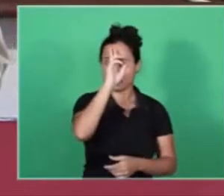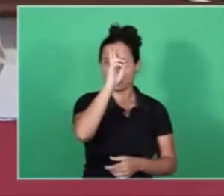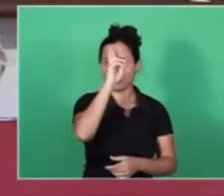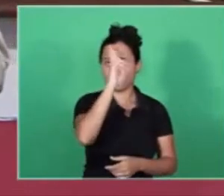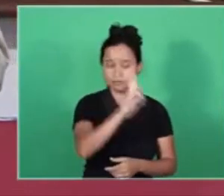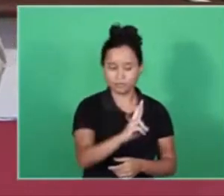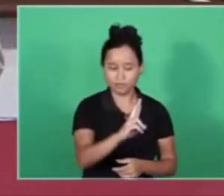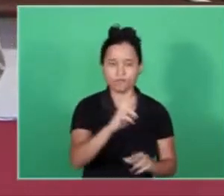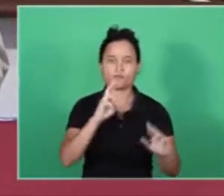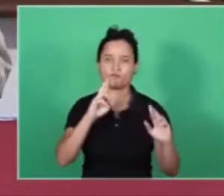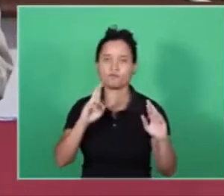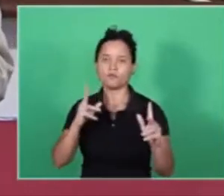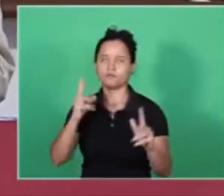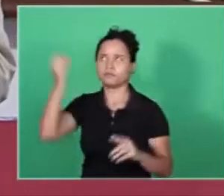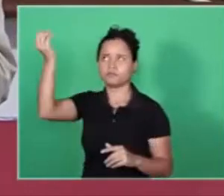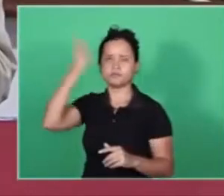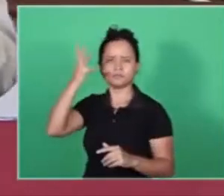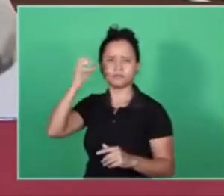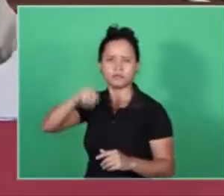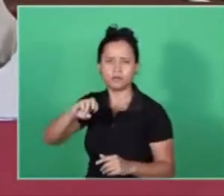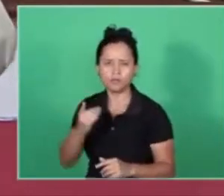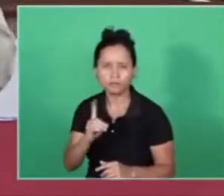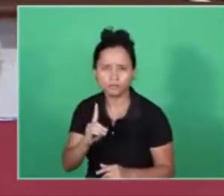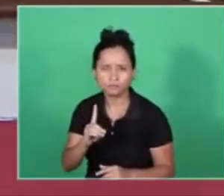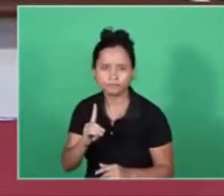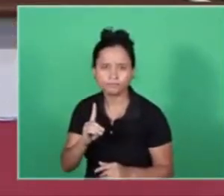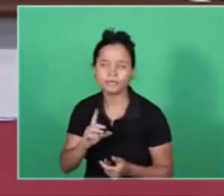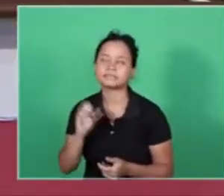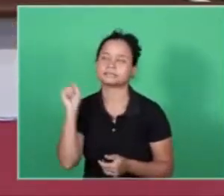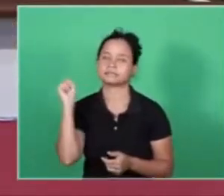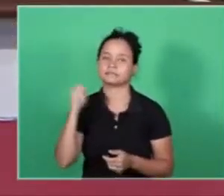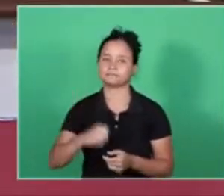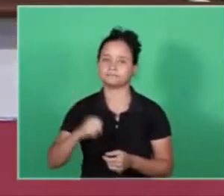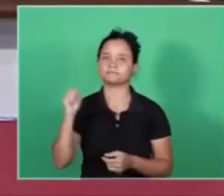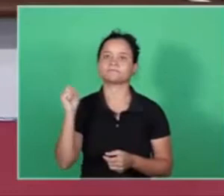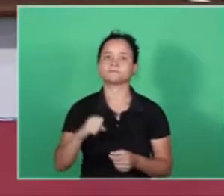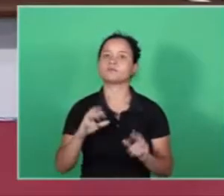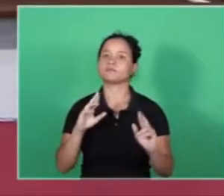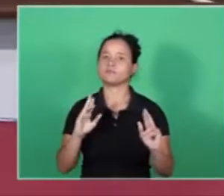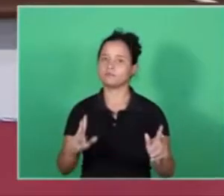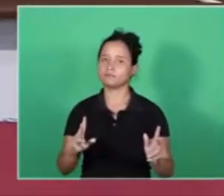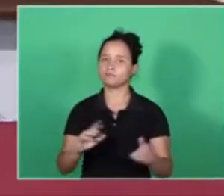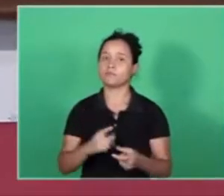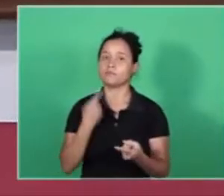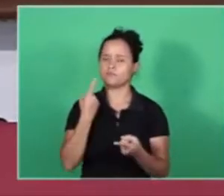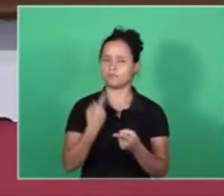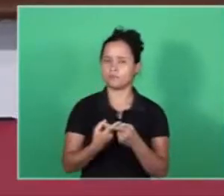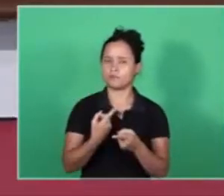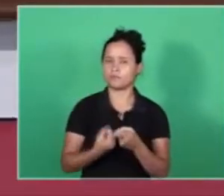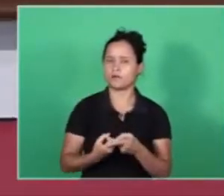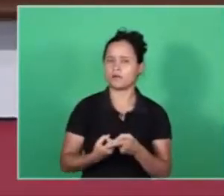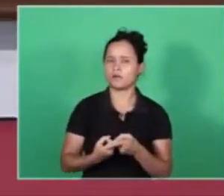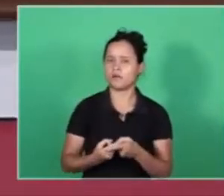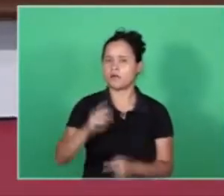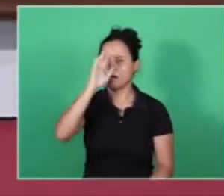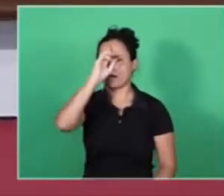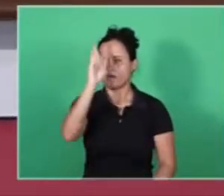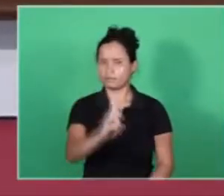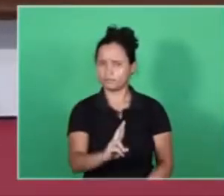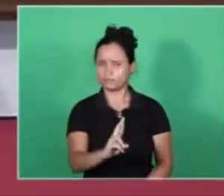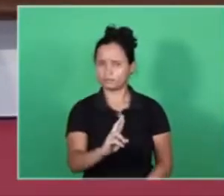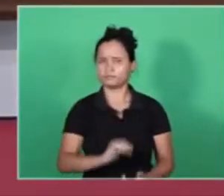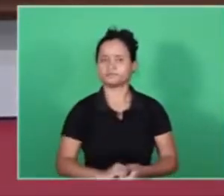is different than revelation. Yes or no? Yes. Why? So reason